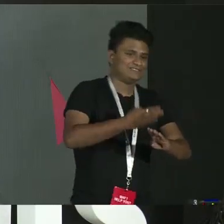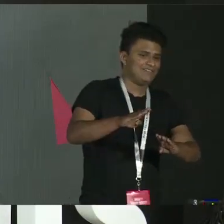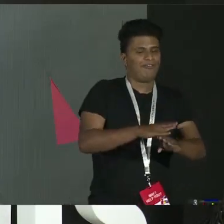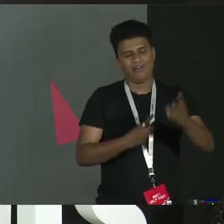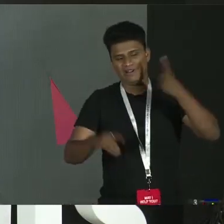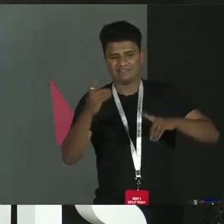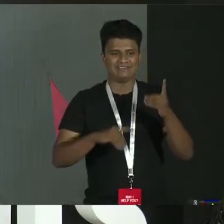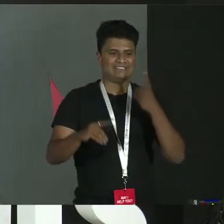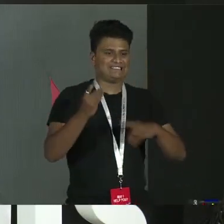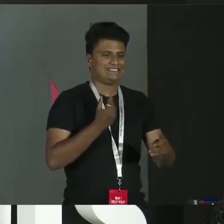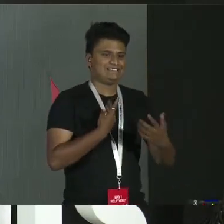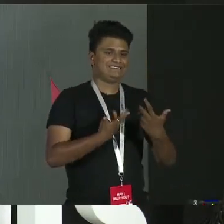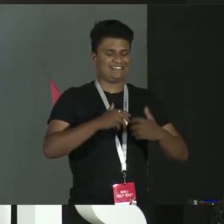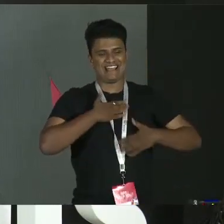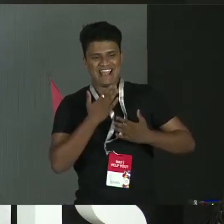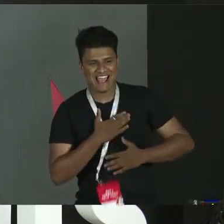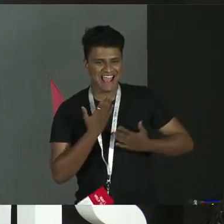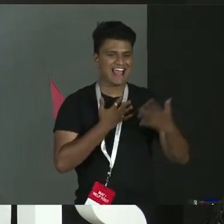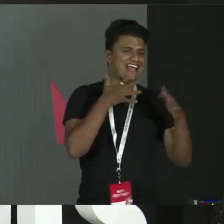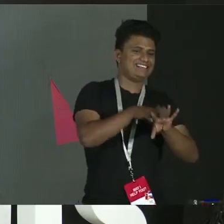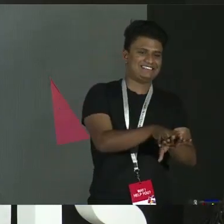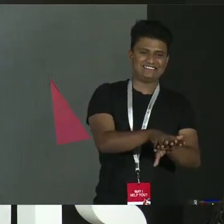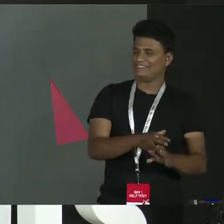dance, and celebrate the joy of community.